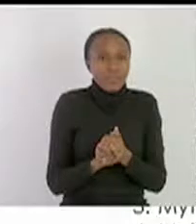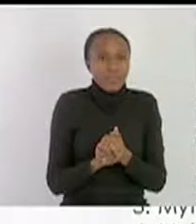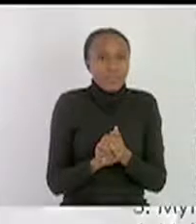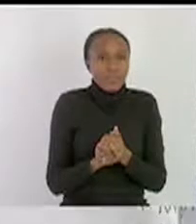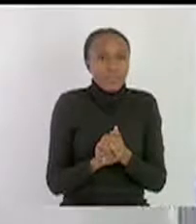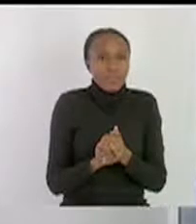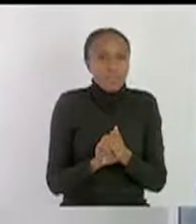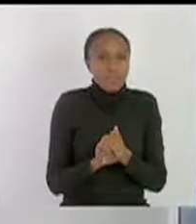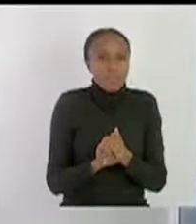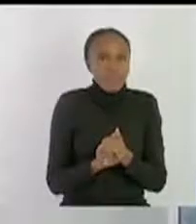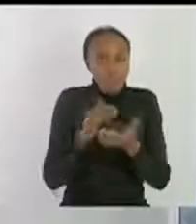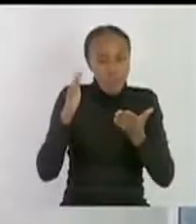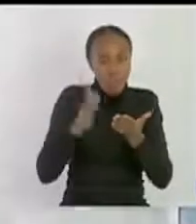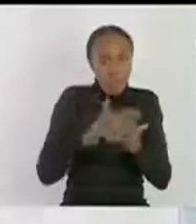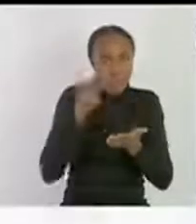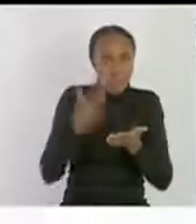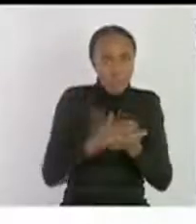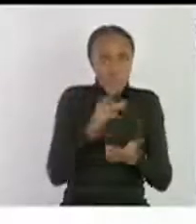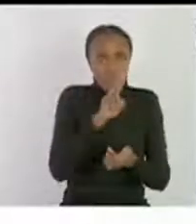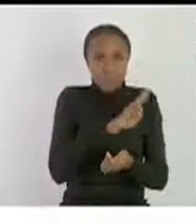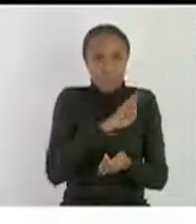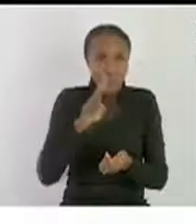Turn over to page 22.